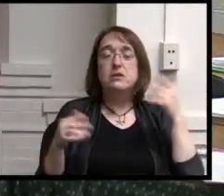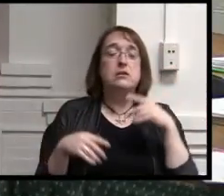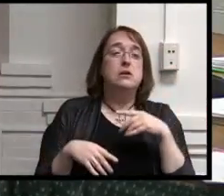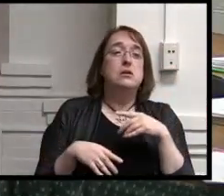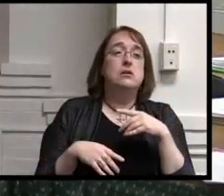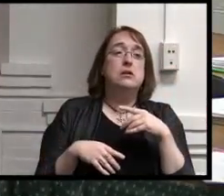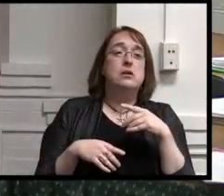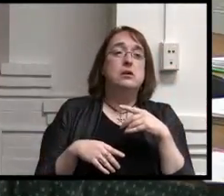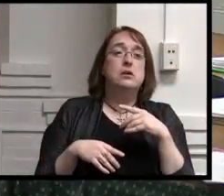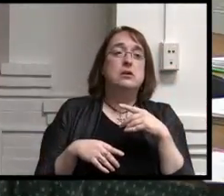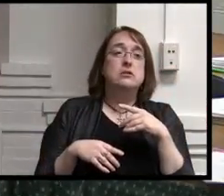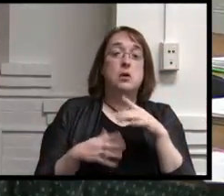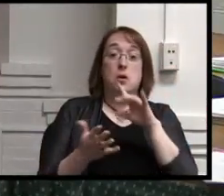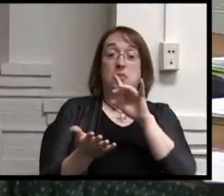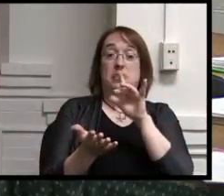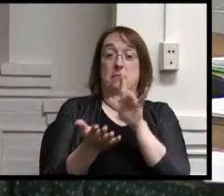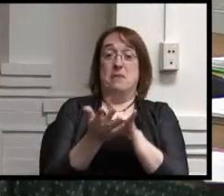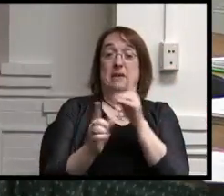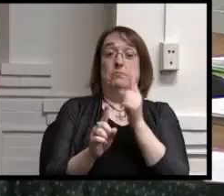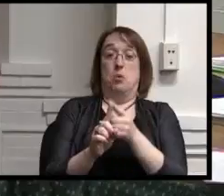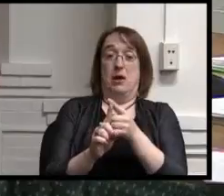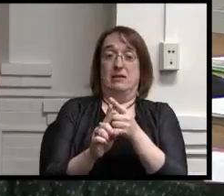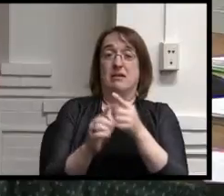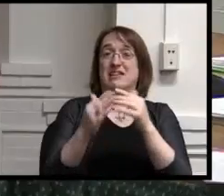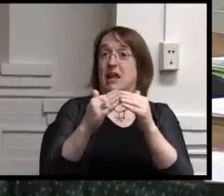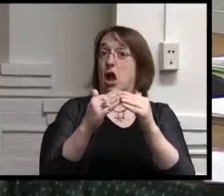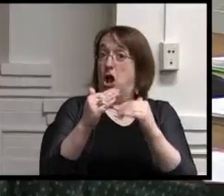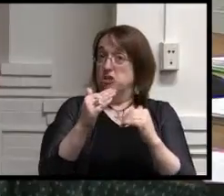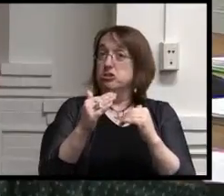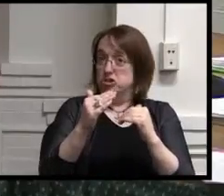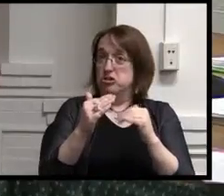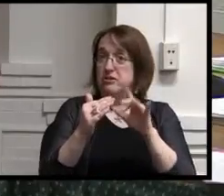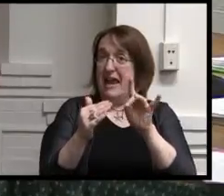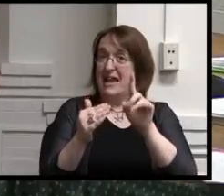that the midpoint of that is below the